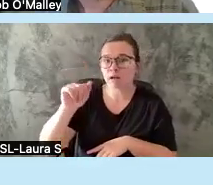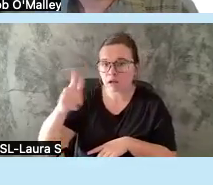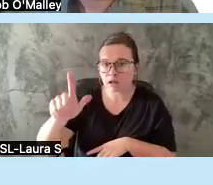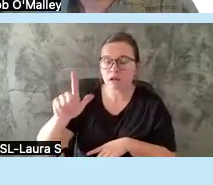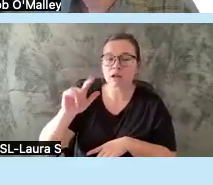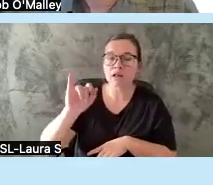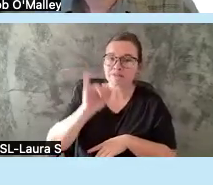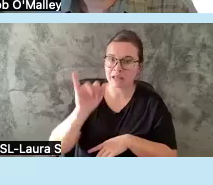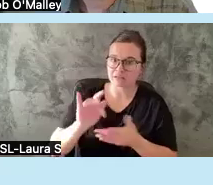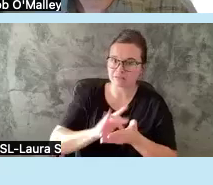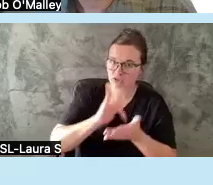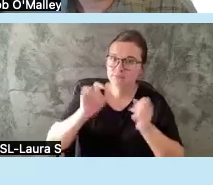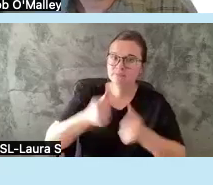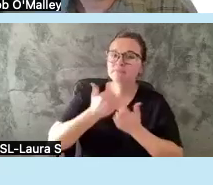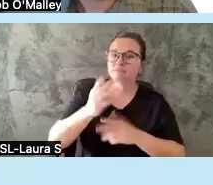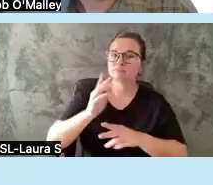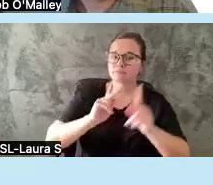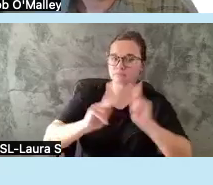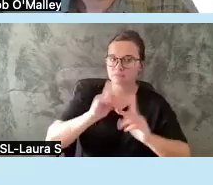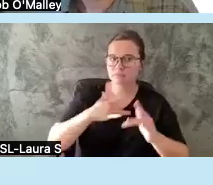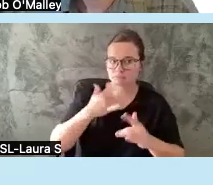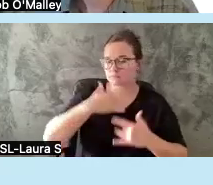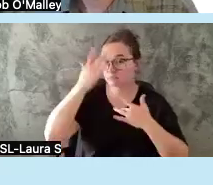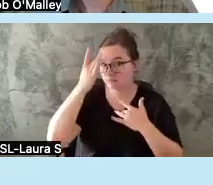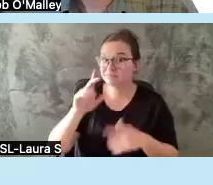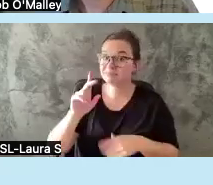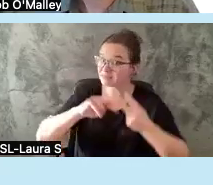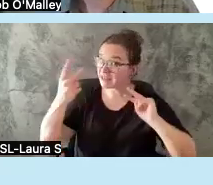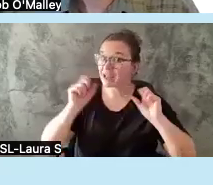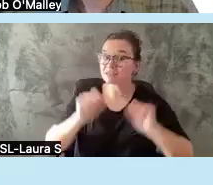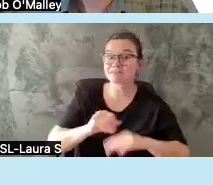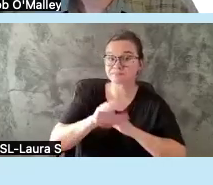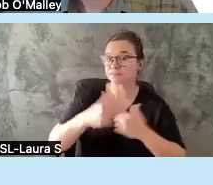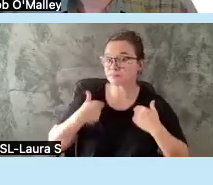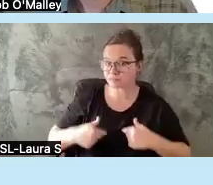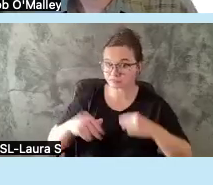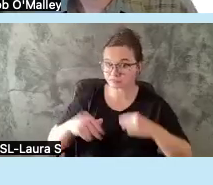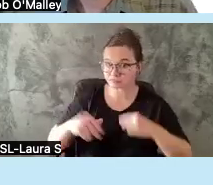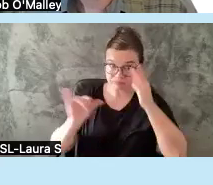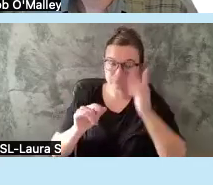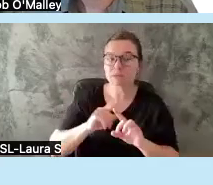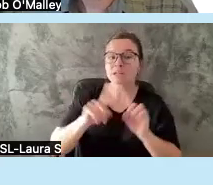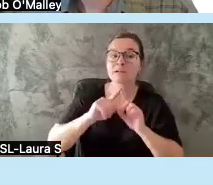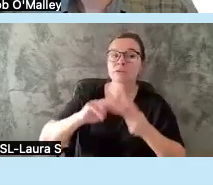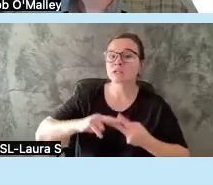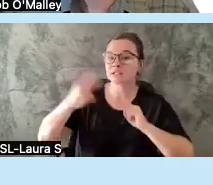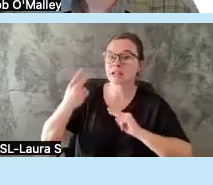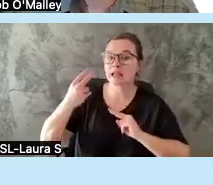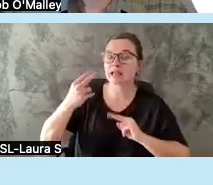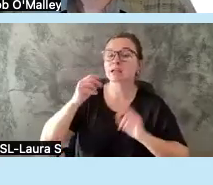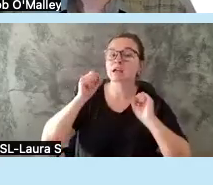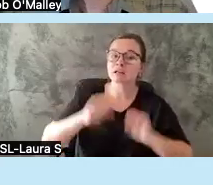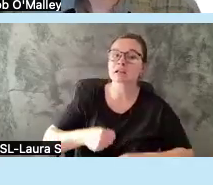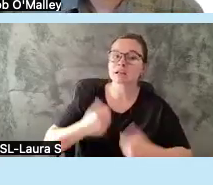short time, but a person's DNA can also affect their health. Different variants in DNA have already been known to, for